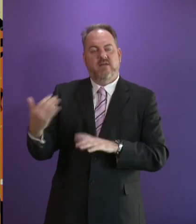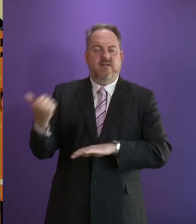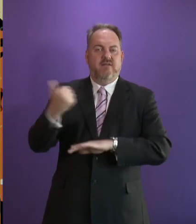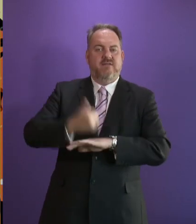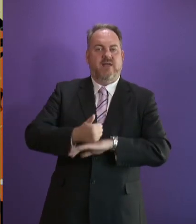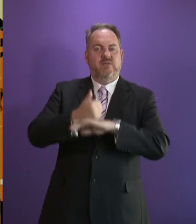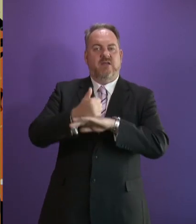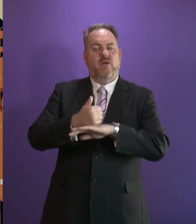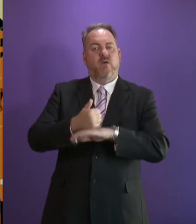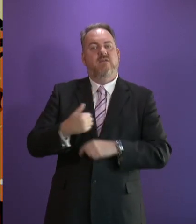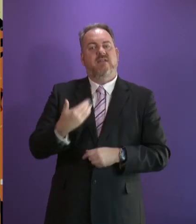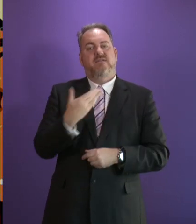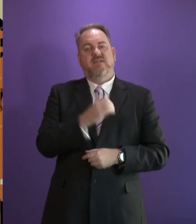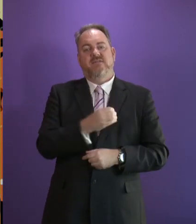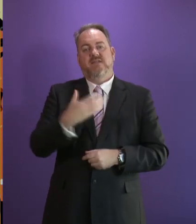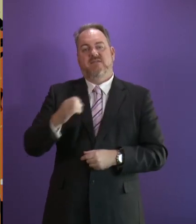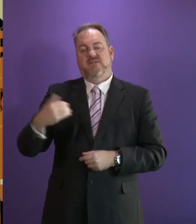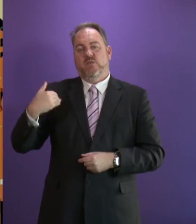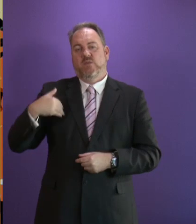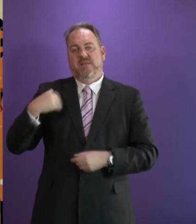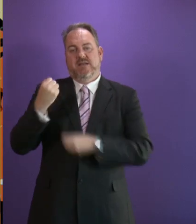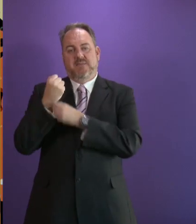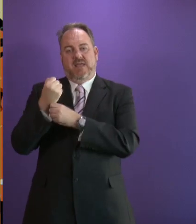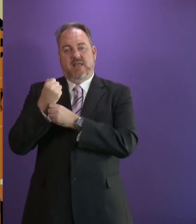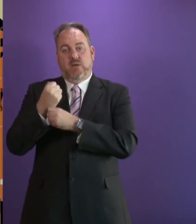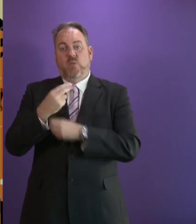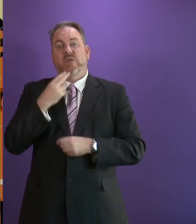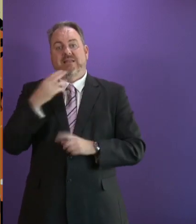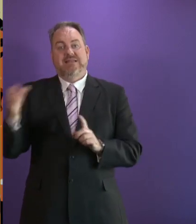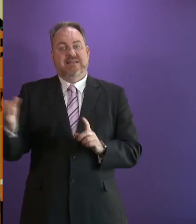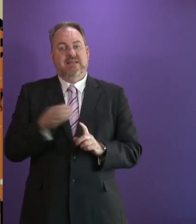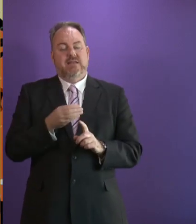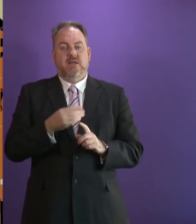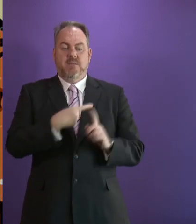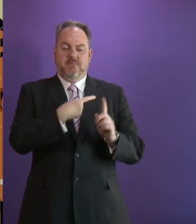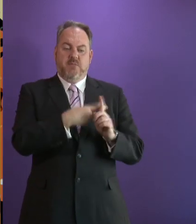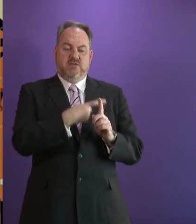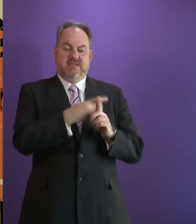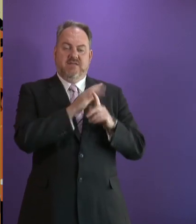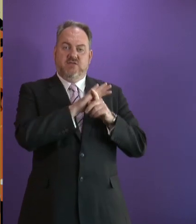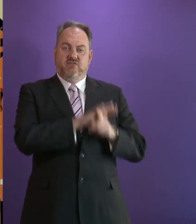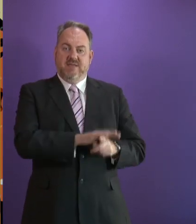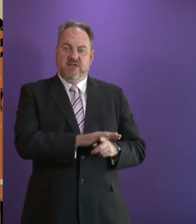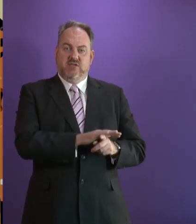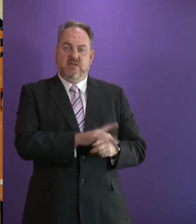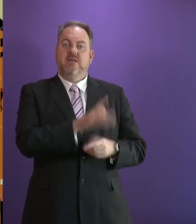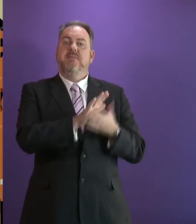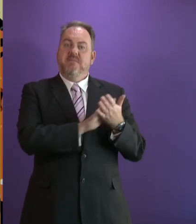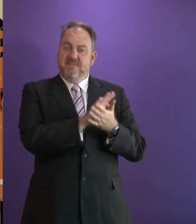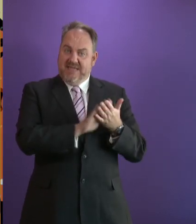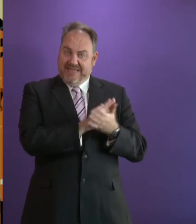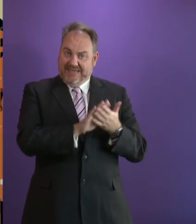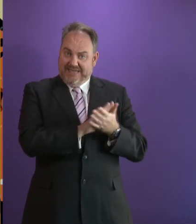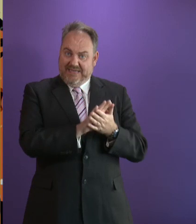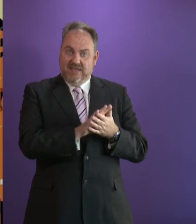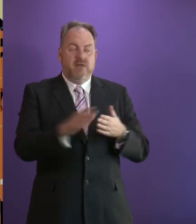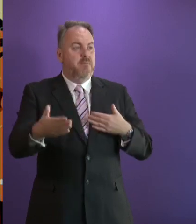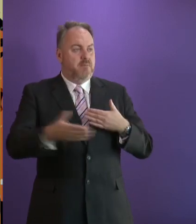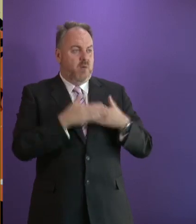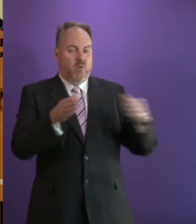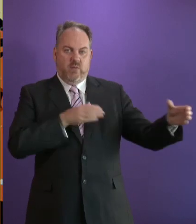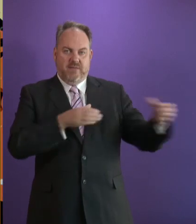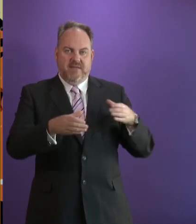am absolutely determined we need positive discrimination. I have heard male colleagues in this chamber, who are absolutely convinced that, yeah,